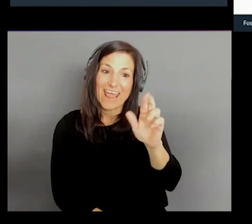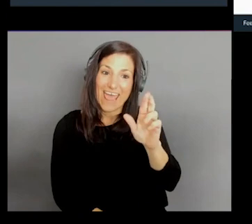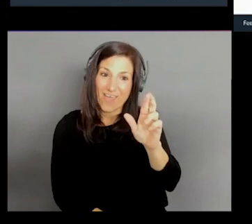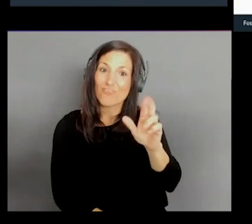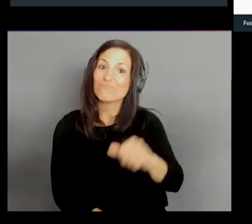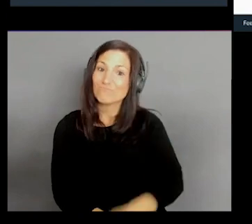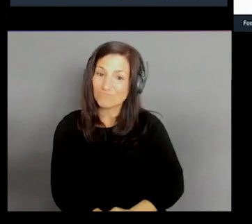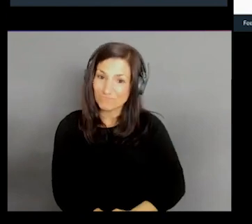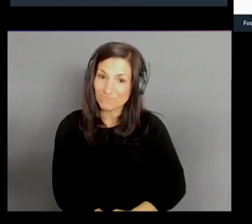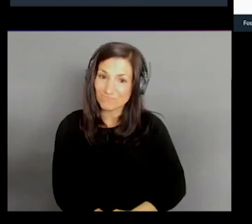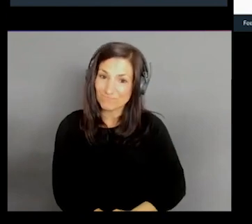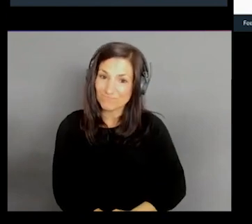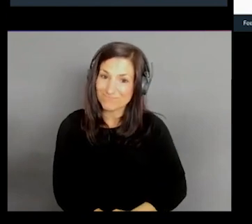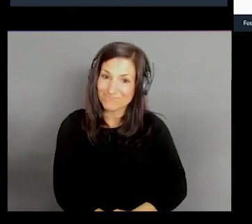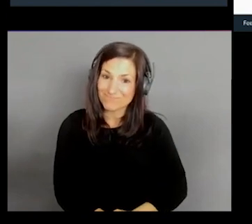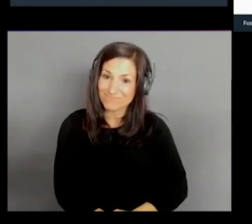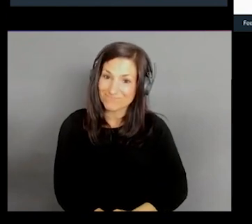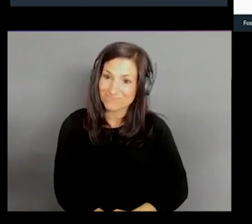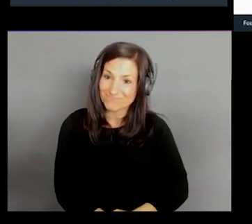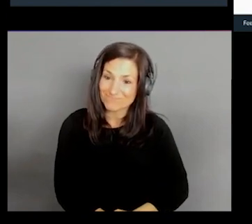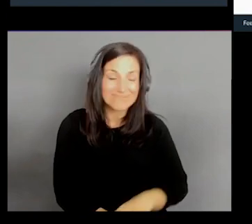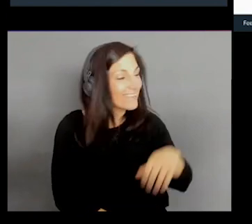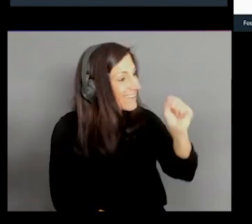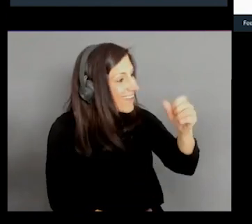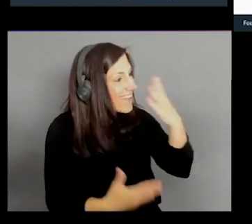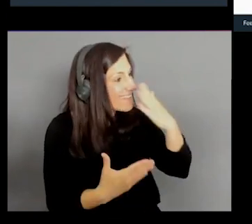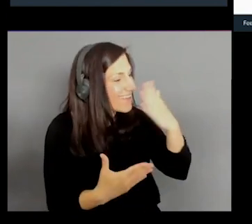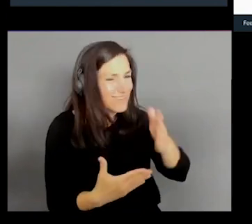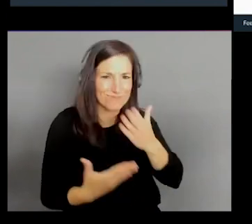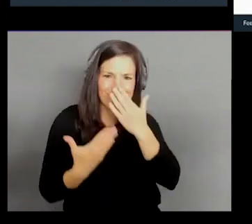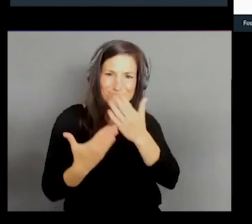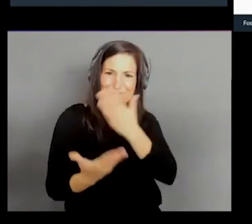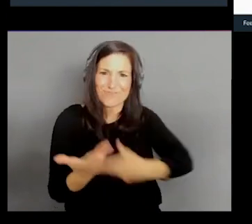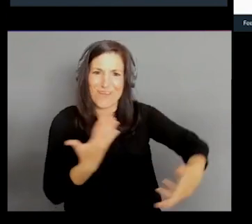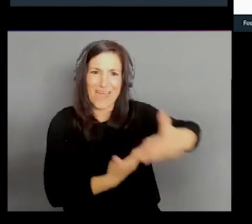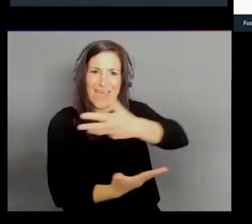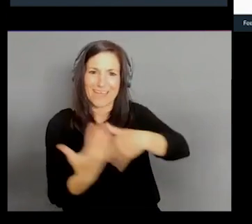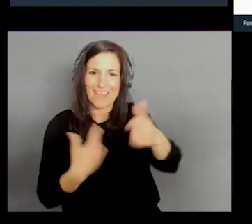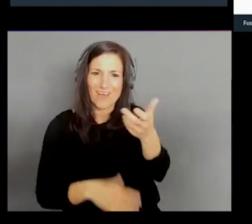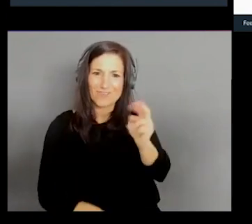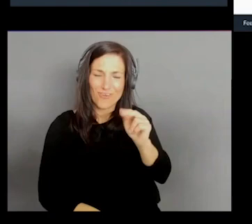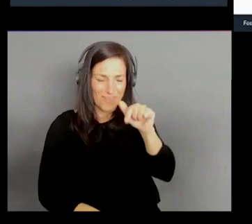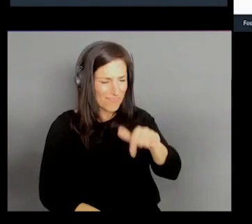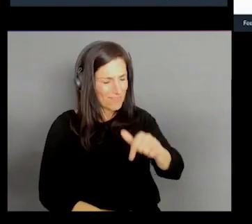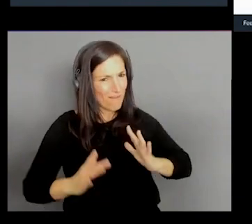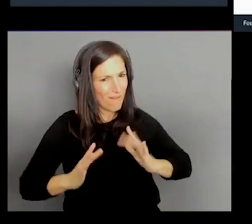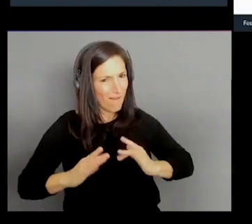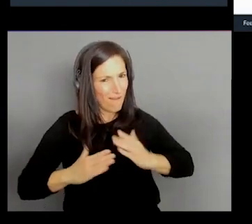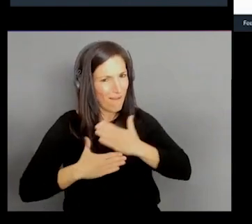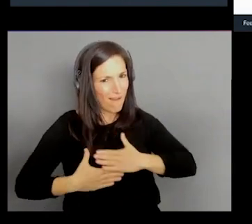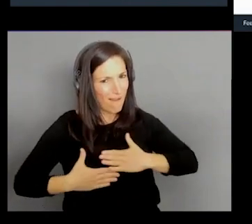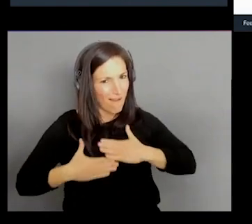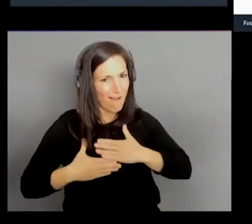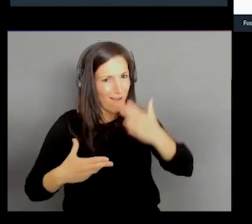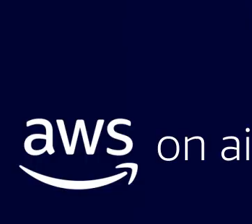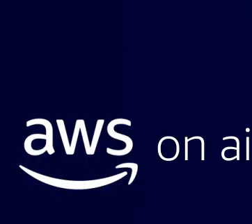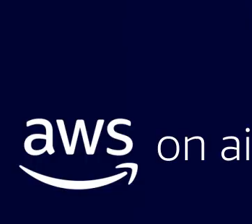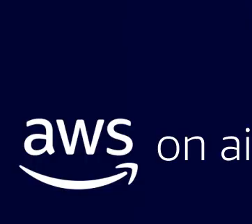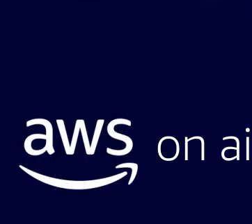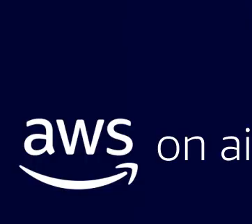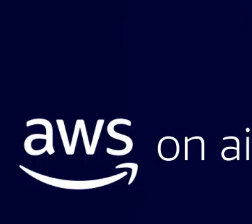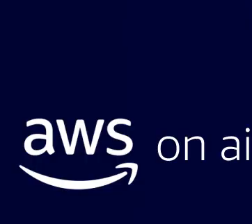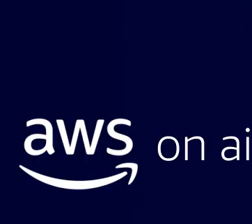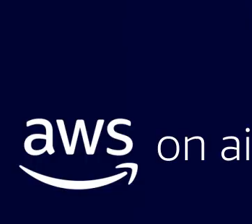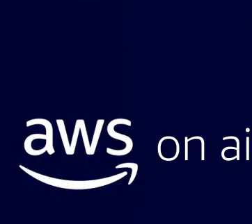Yeah, Thanks thank everyone. It was good to hang out, Lauren. This was really fun. Indeed. Yeah, thank you guys for having me.